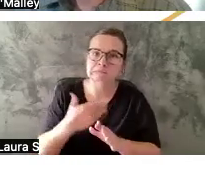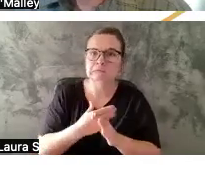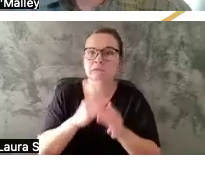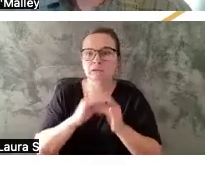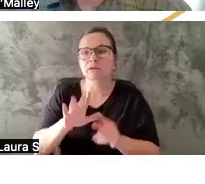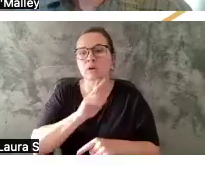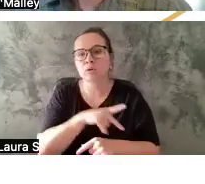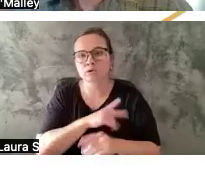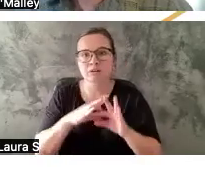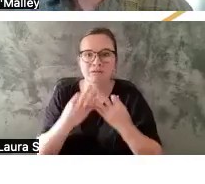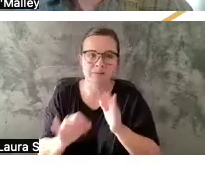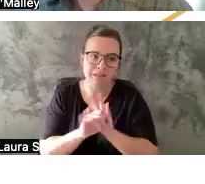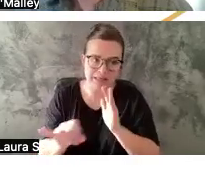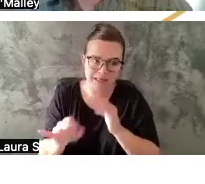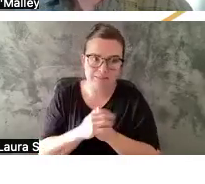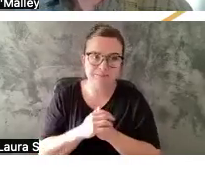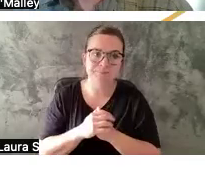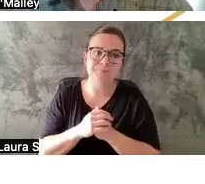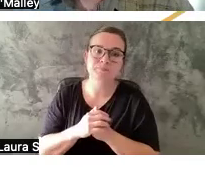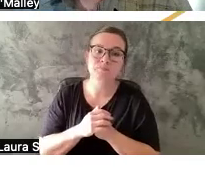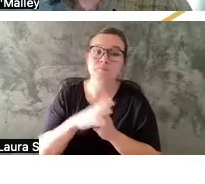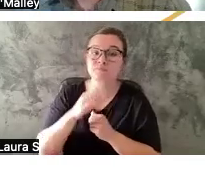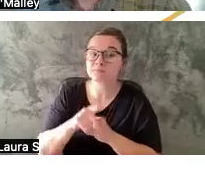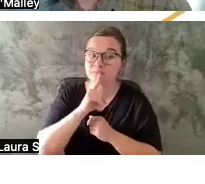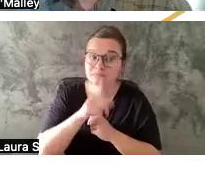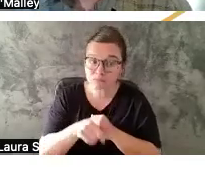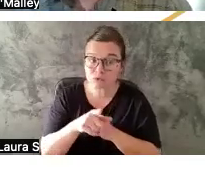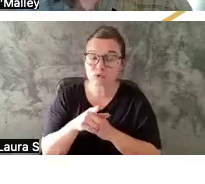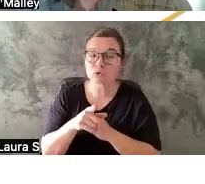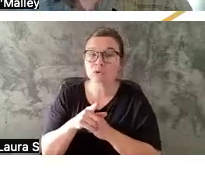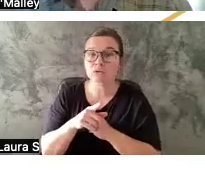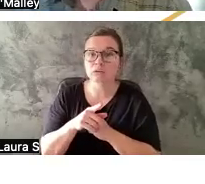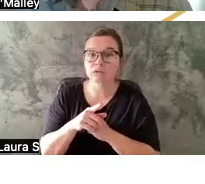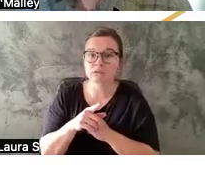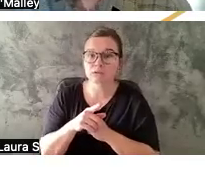or family identities. And it's also true that